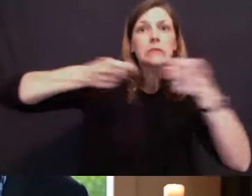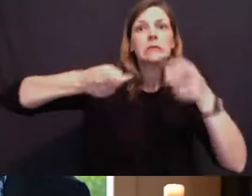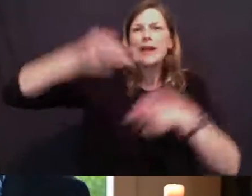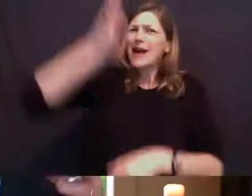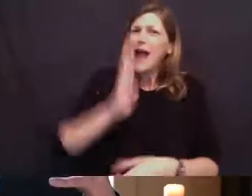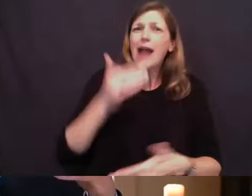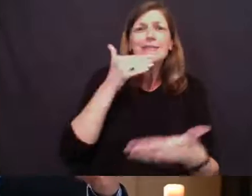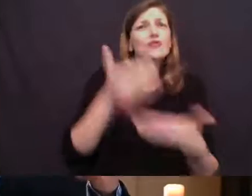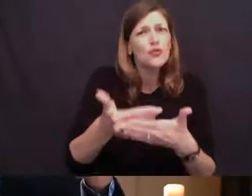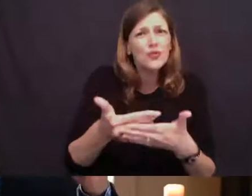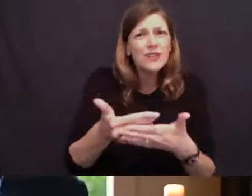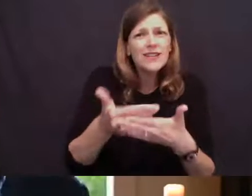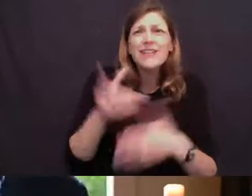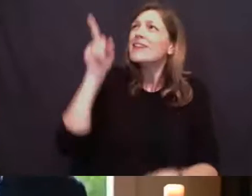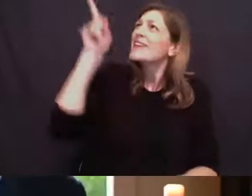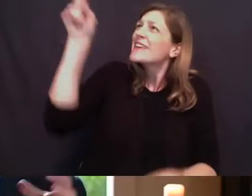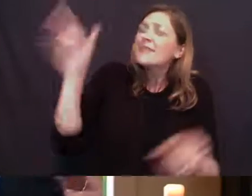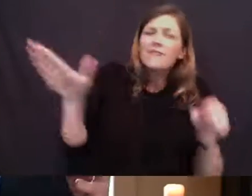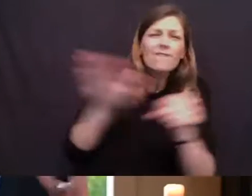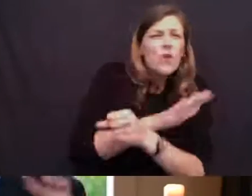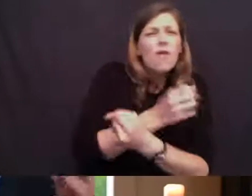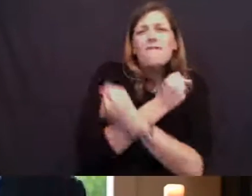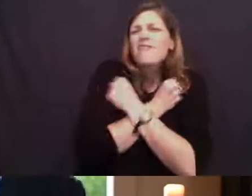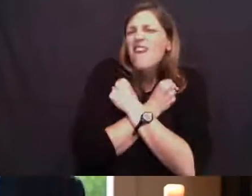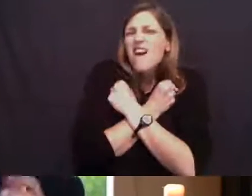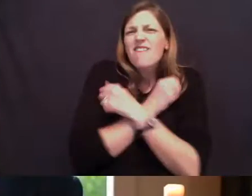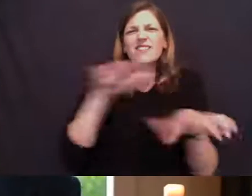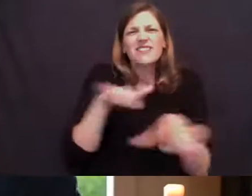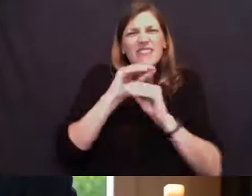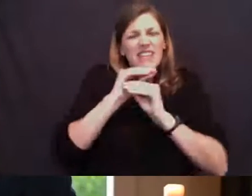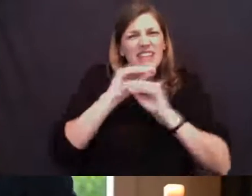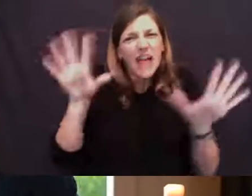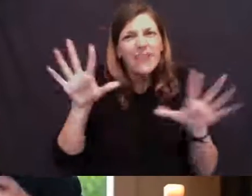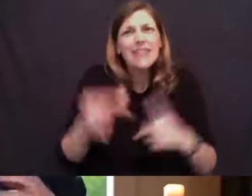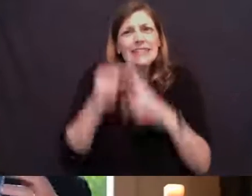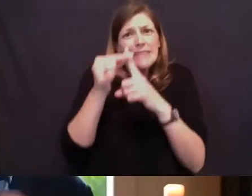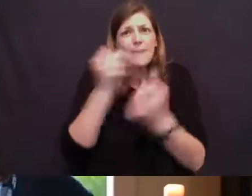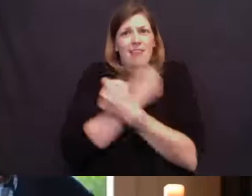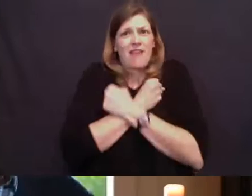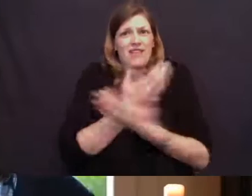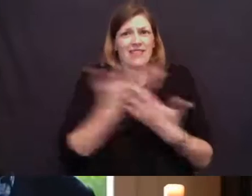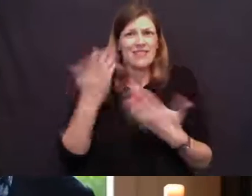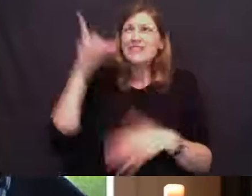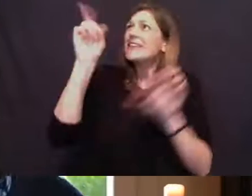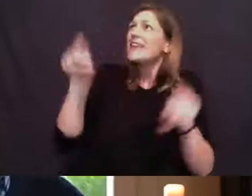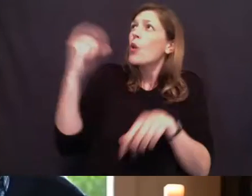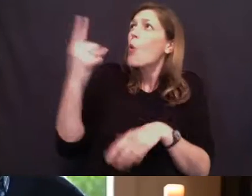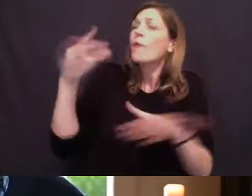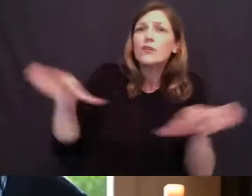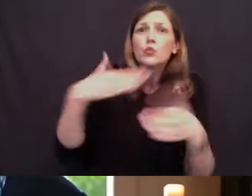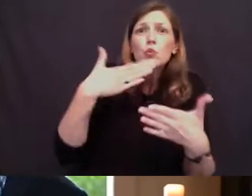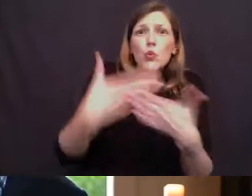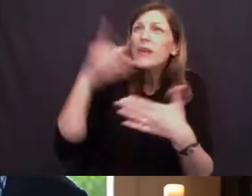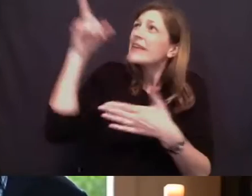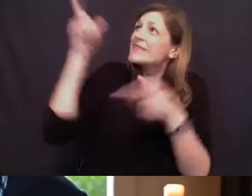God is one who is full of love and does nothing but loving things. God can only do good, and God is in control,